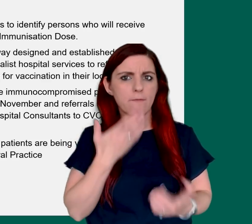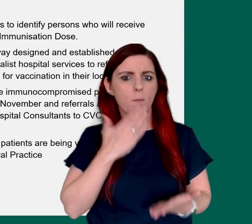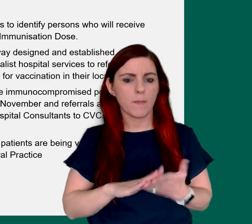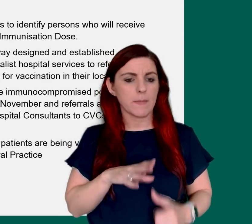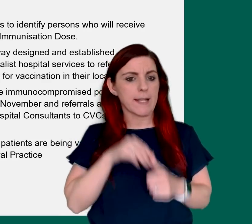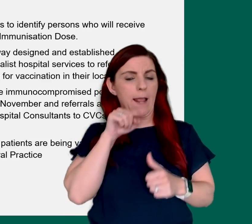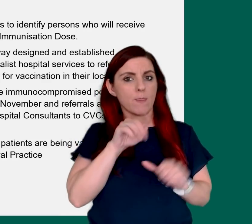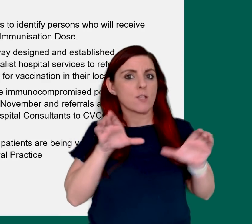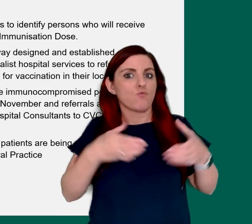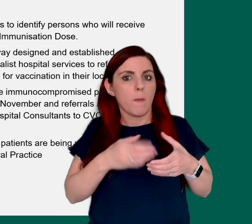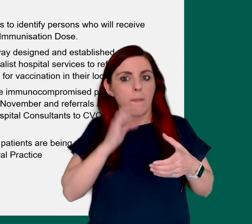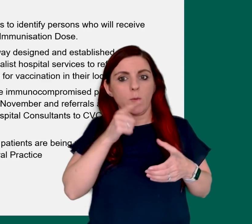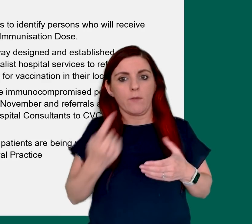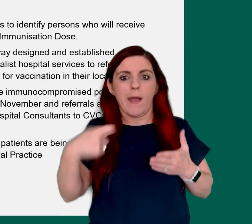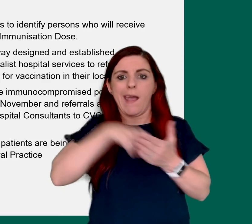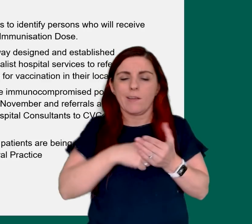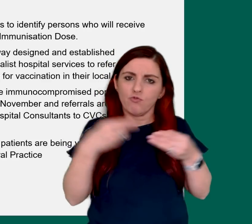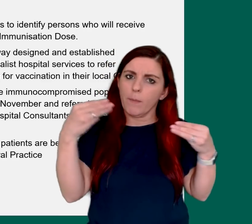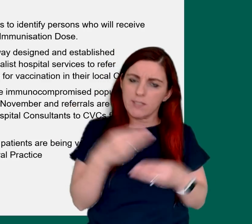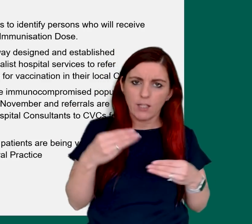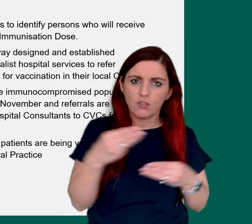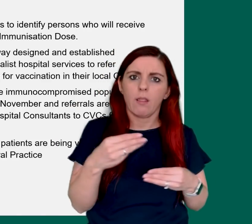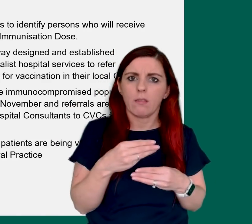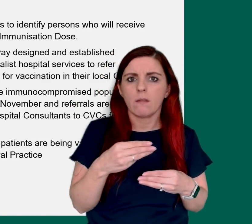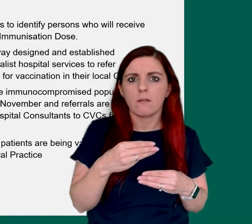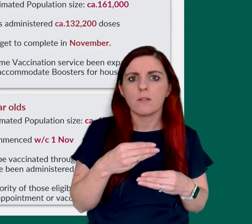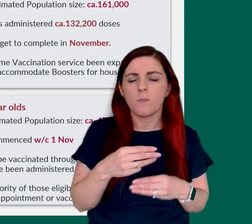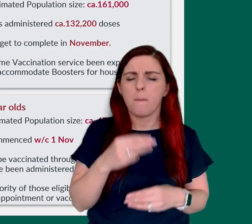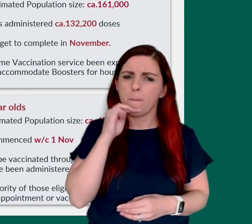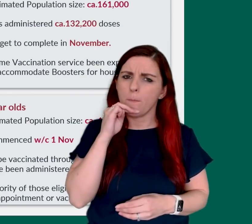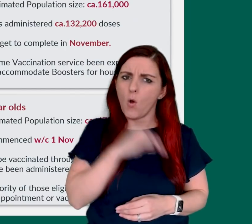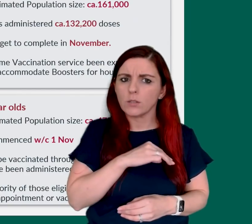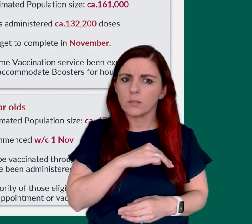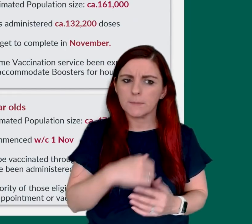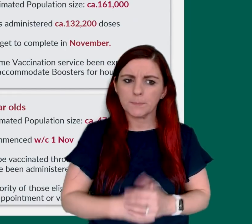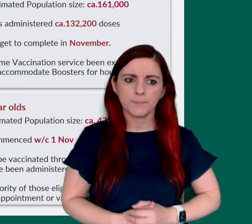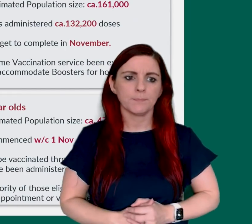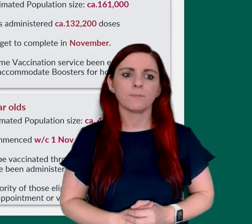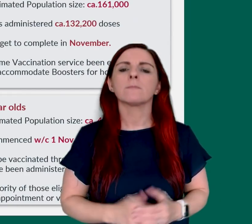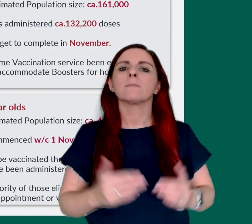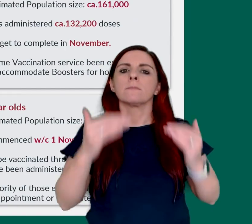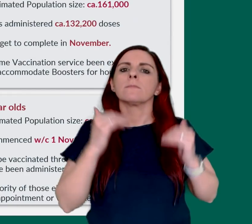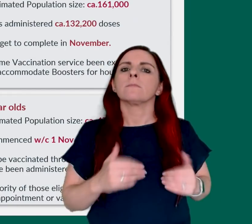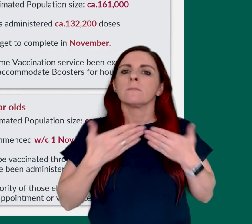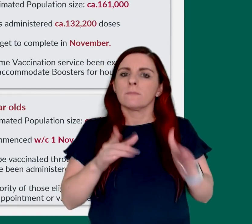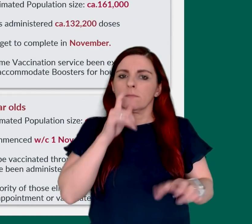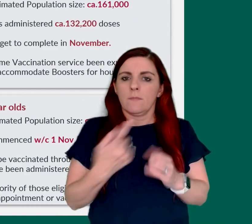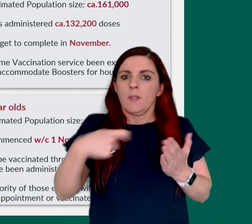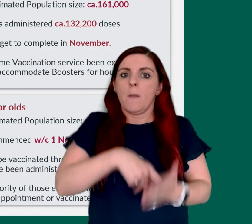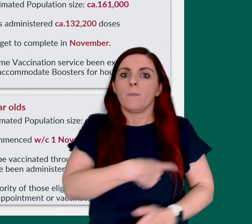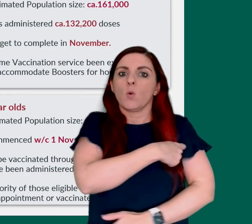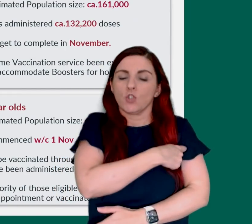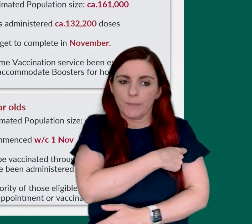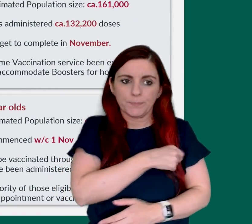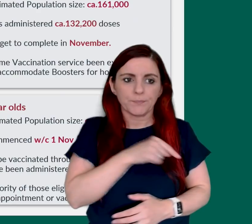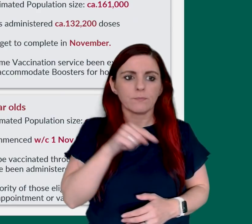group, because this will give you extra immunity and extra protection. So really important. Just broadly down on the booster programmes, taking the areas,